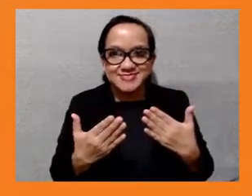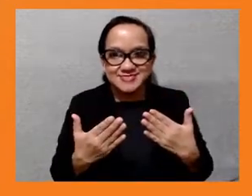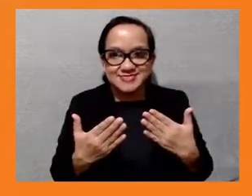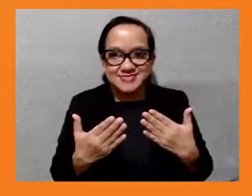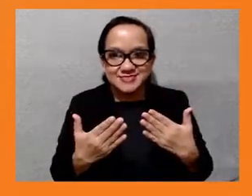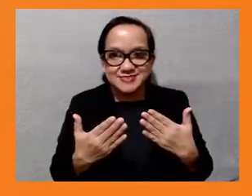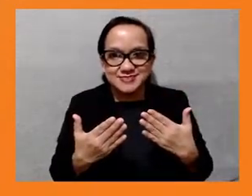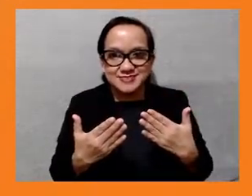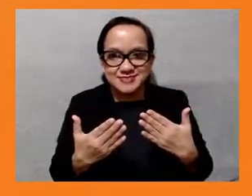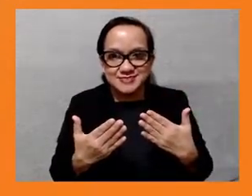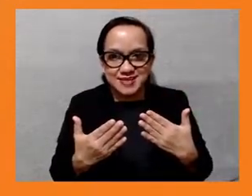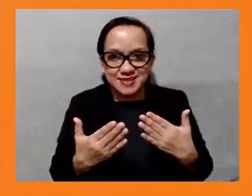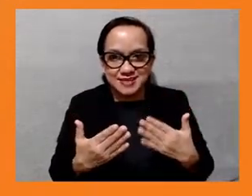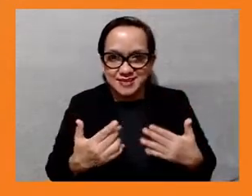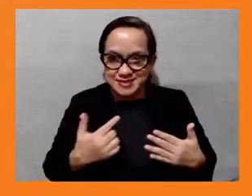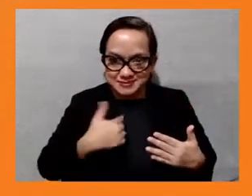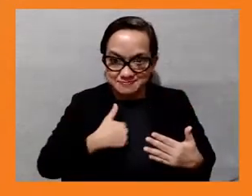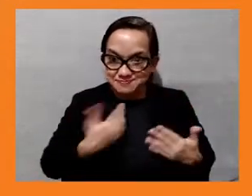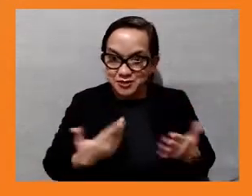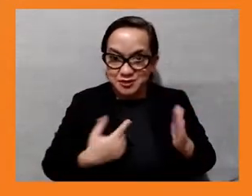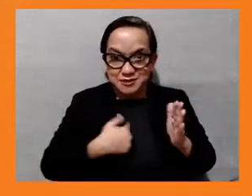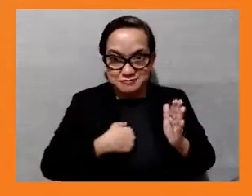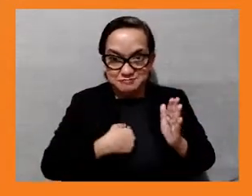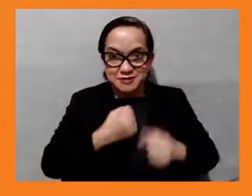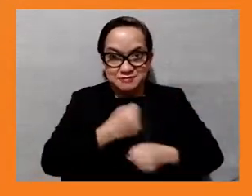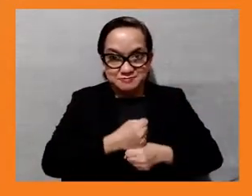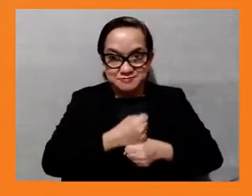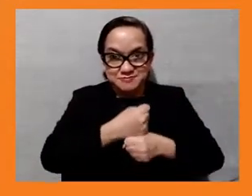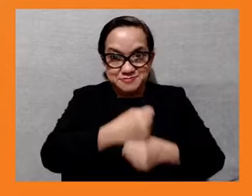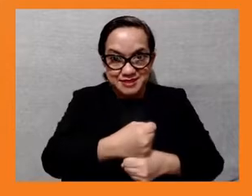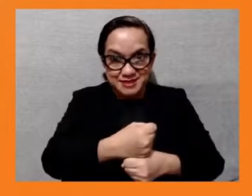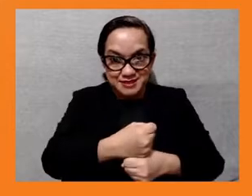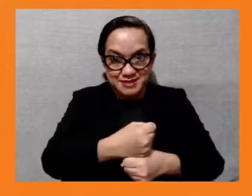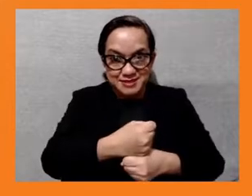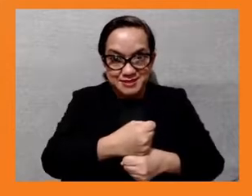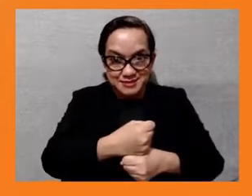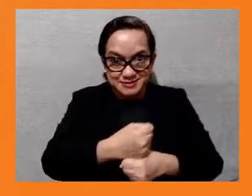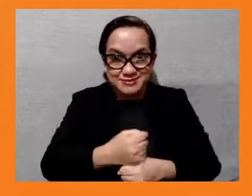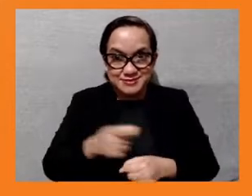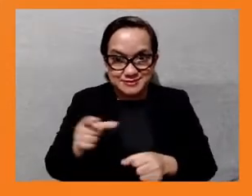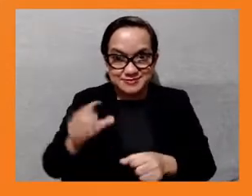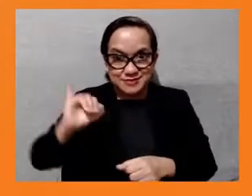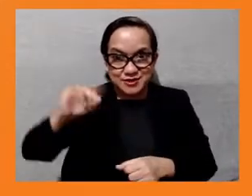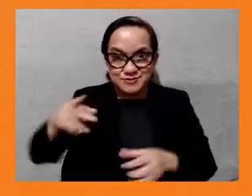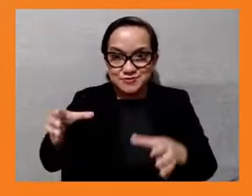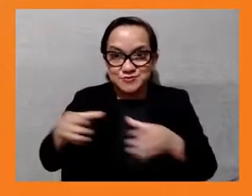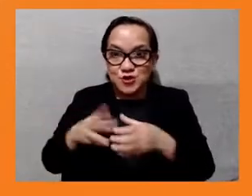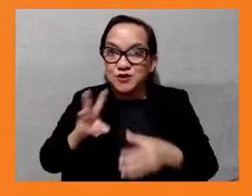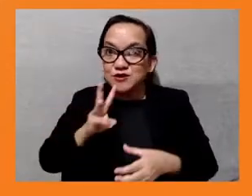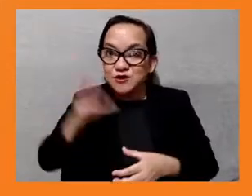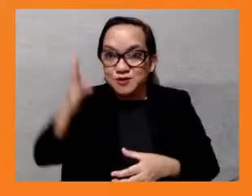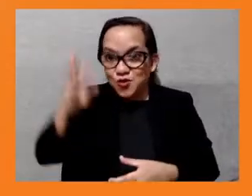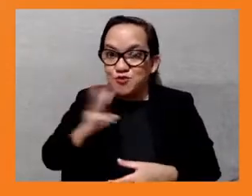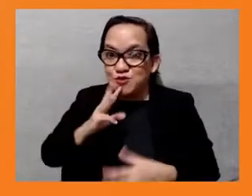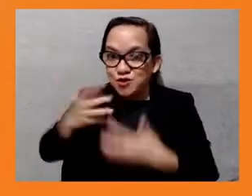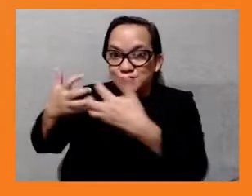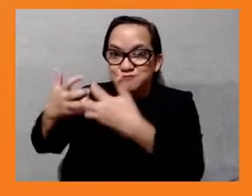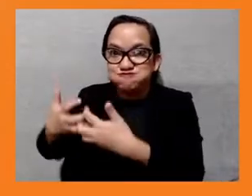of association, health and safety, hours of work, fair compensation,